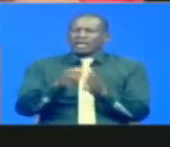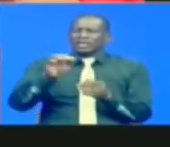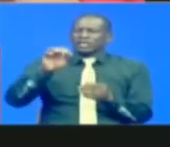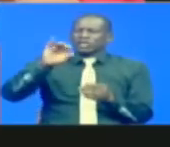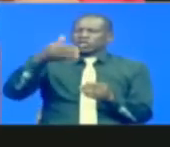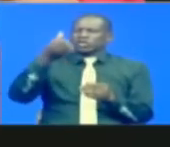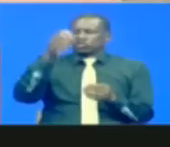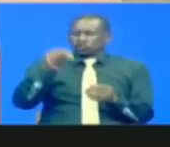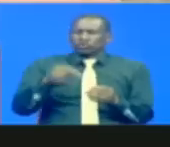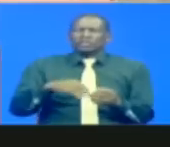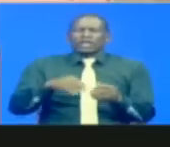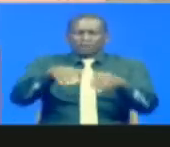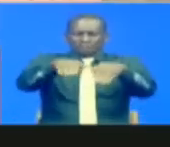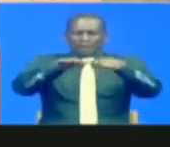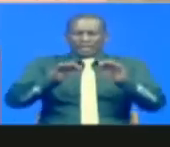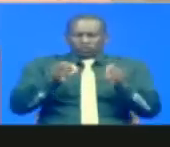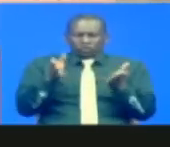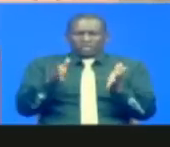for justice.